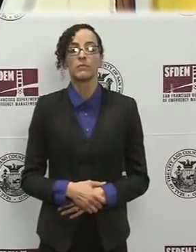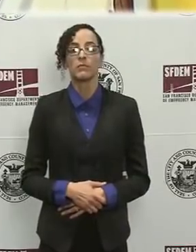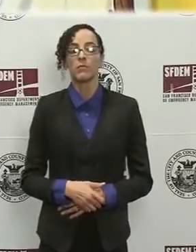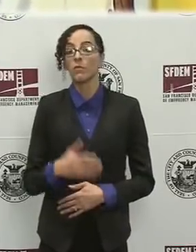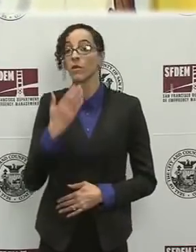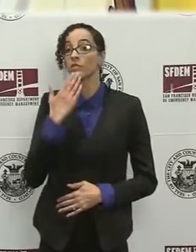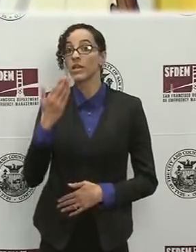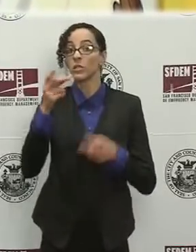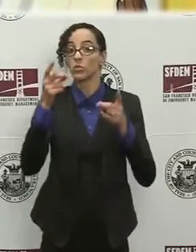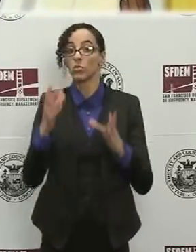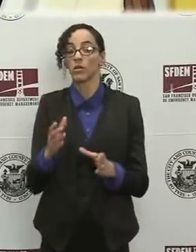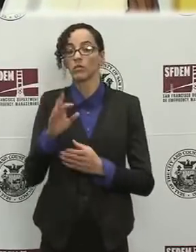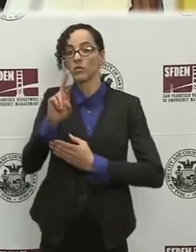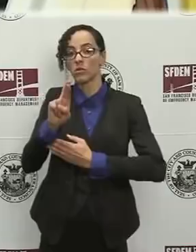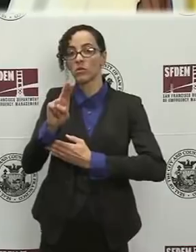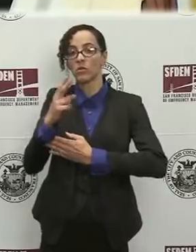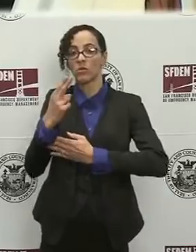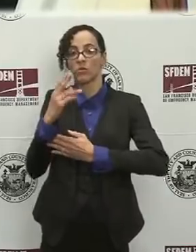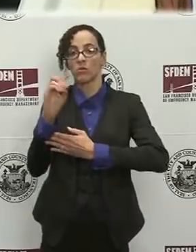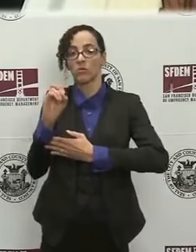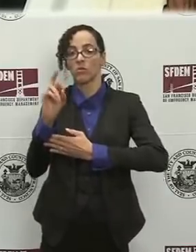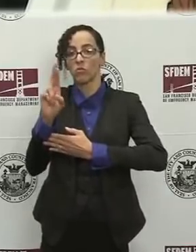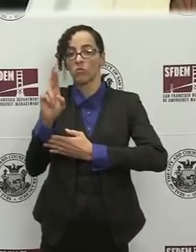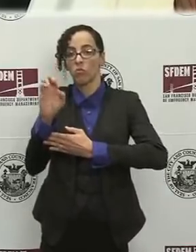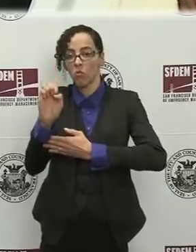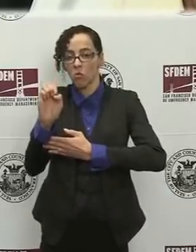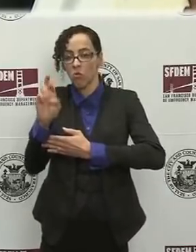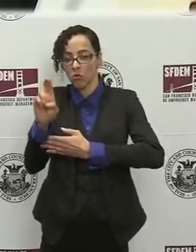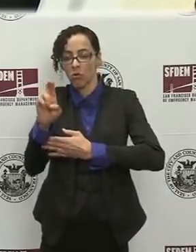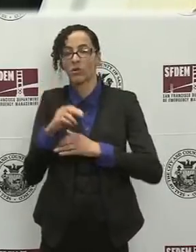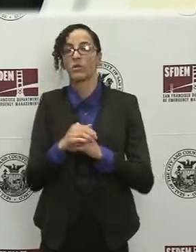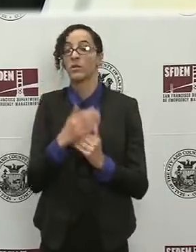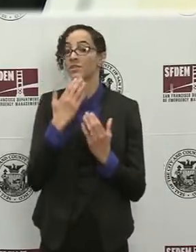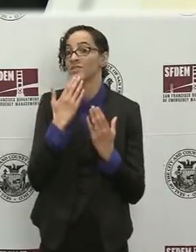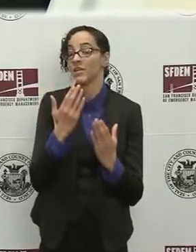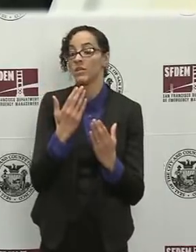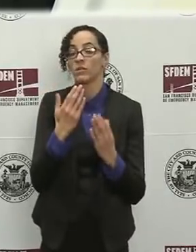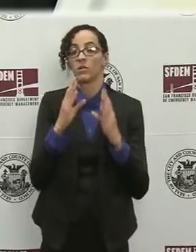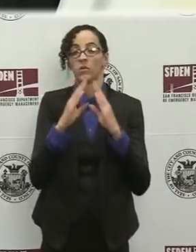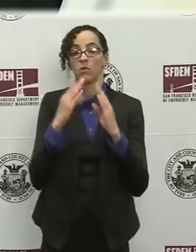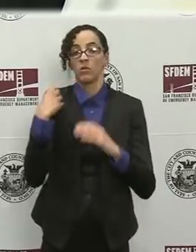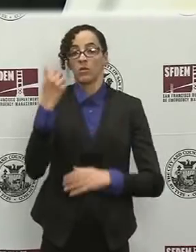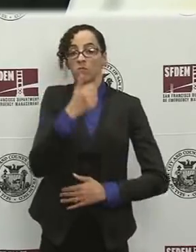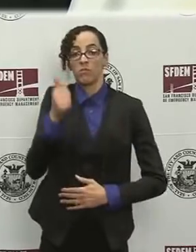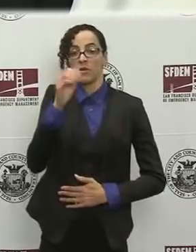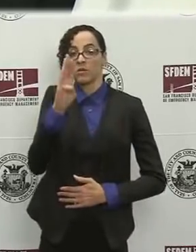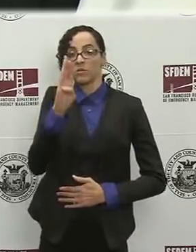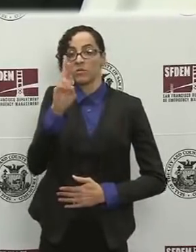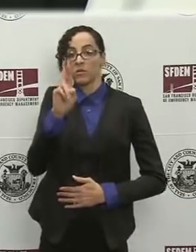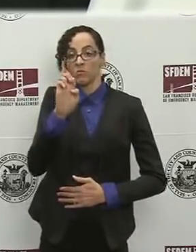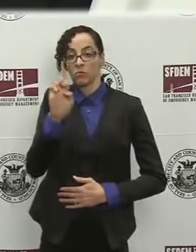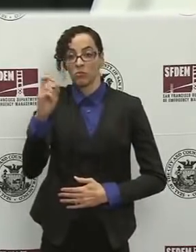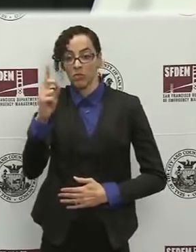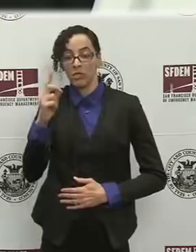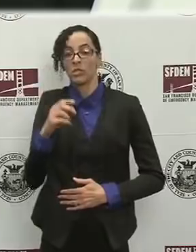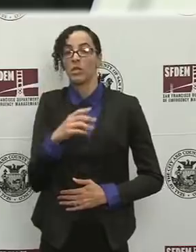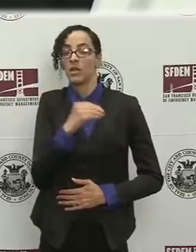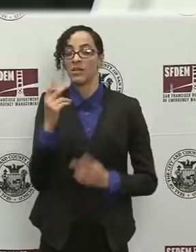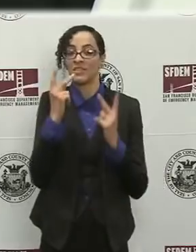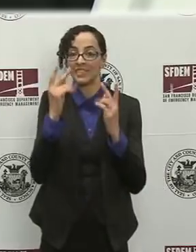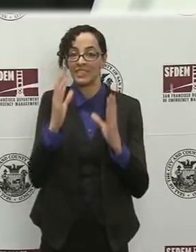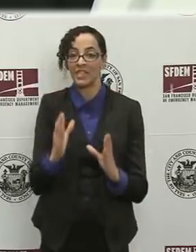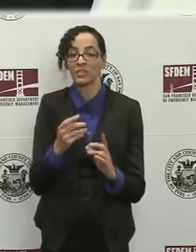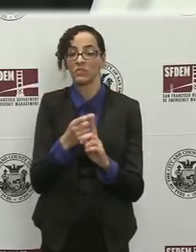Thank you, Director Rohr. Thank you, Mayor Breed, and to the guests, HSH staff, city